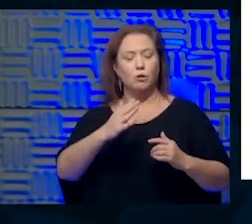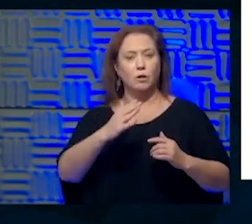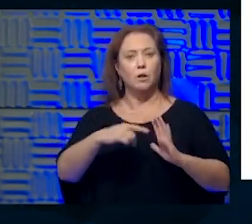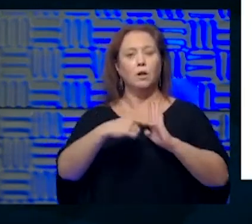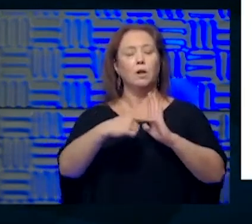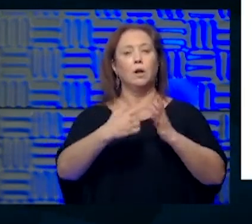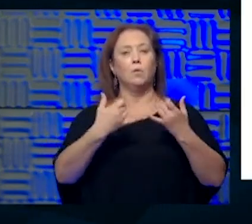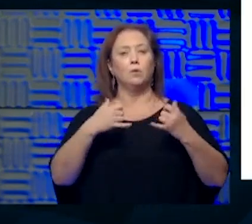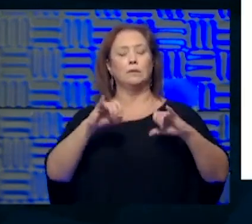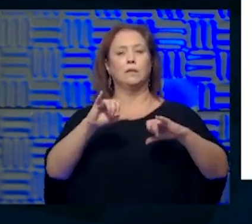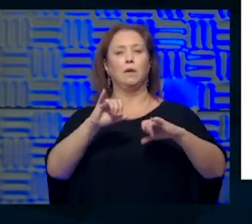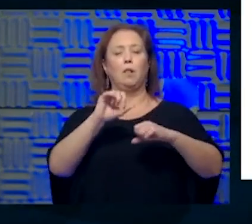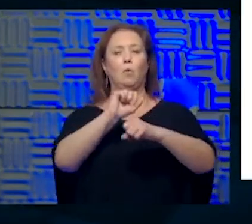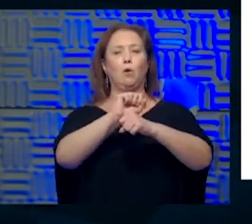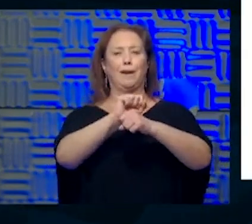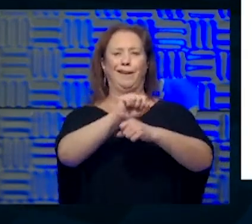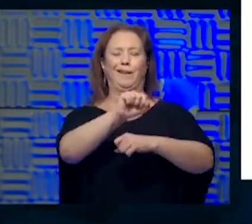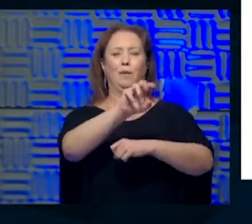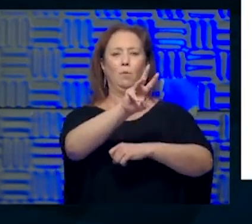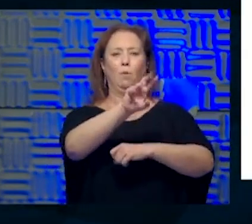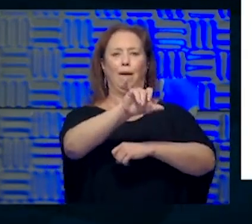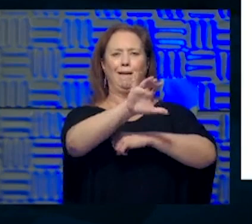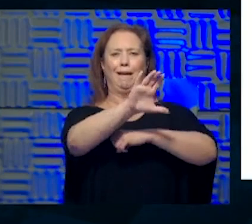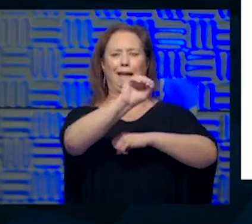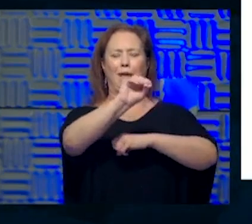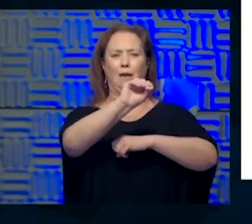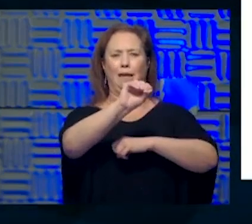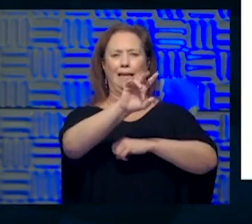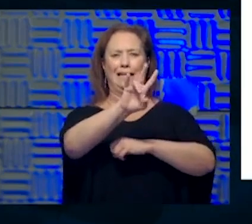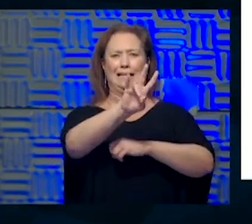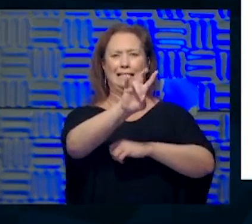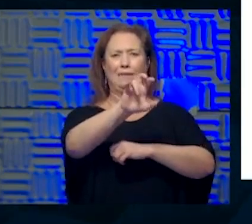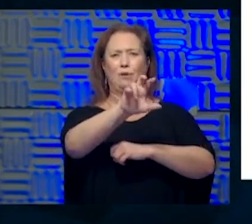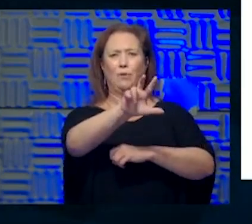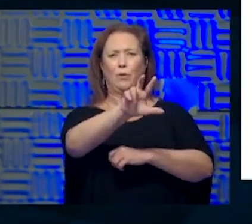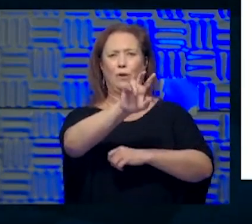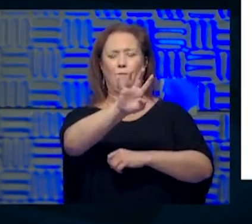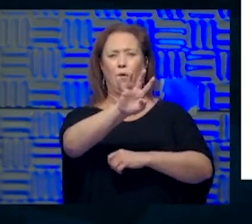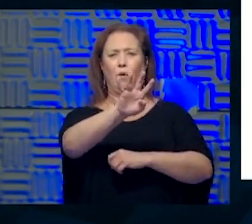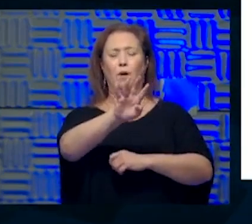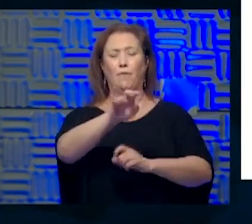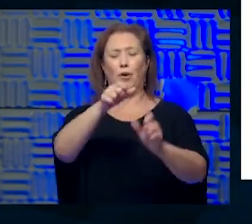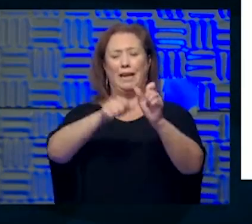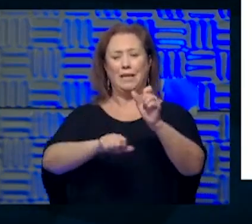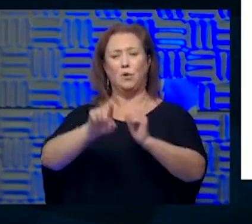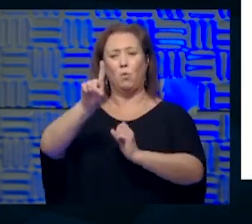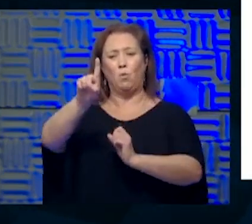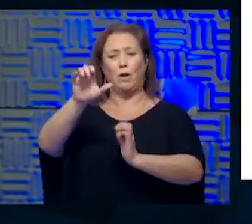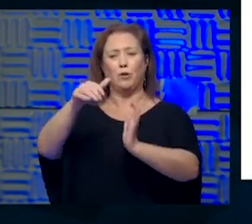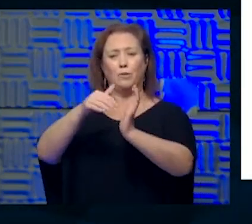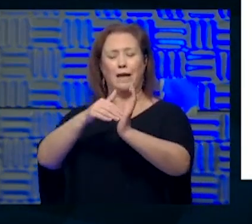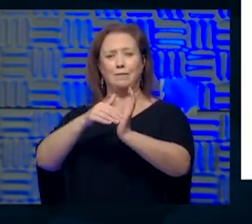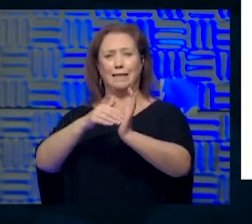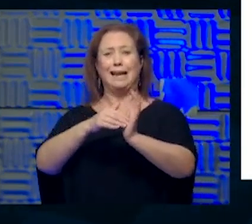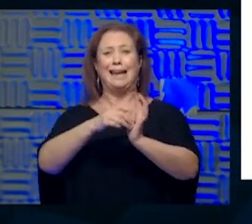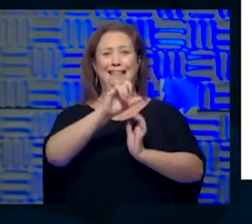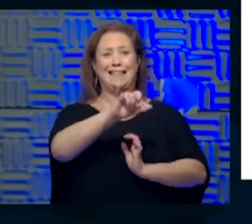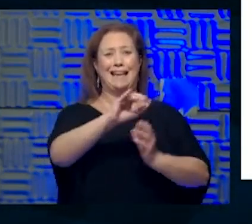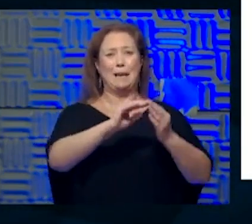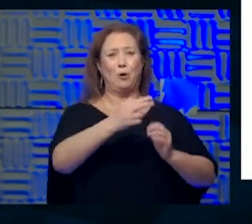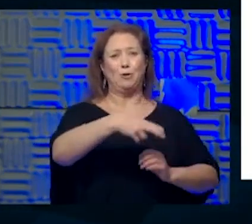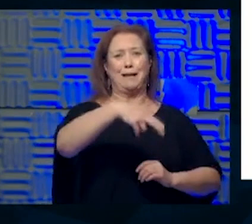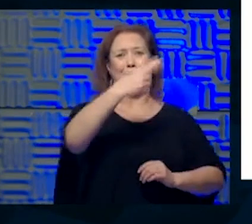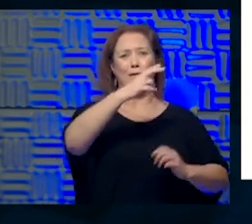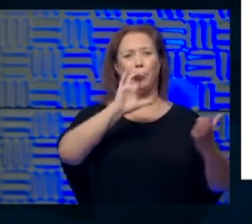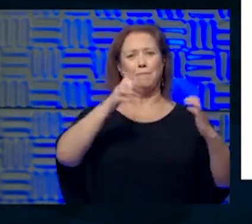we're still worried in Wyandotte about this rate because our rate of 734 per 100,000 is quite a bit higher than the other counties here in the metro and quite a